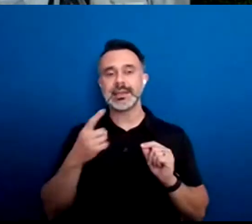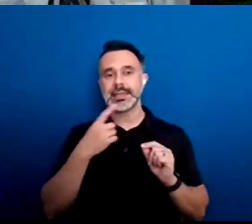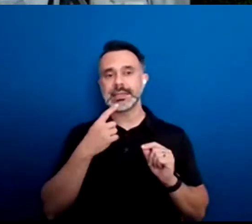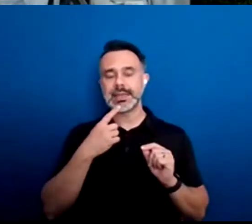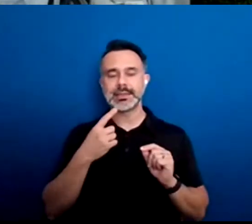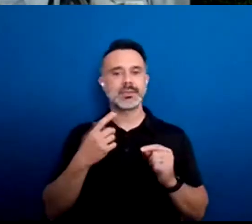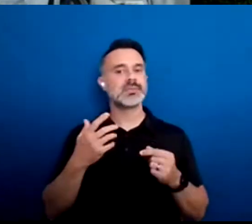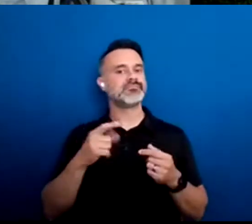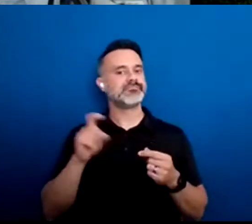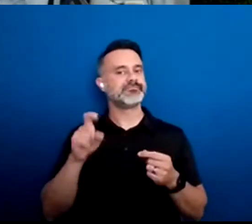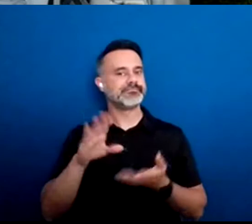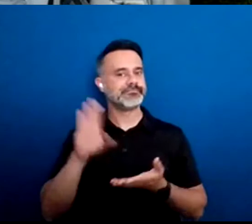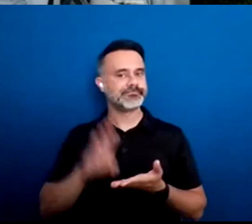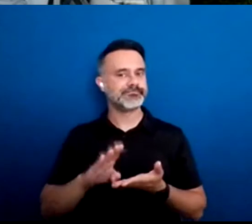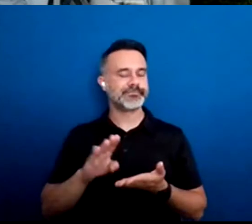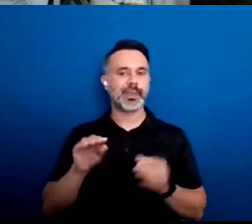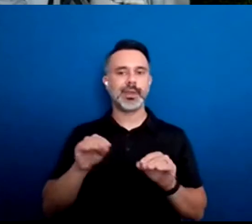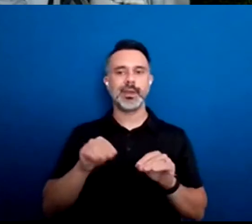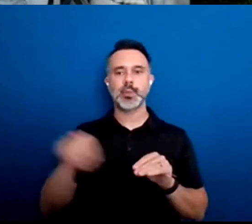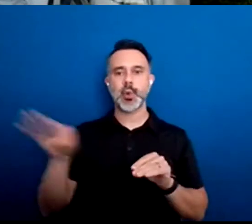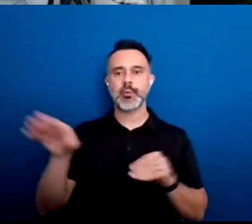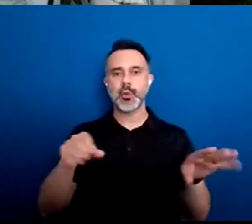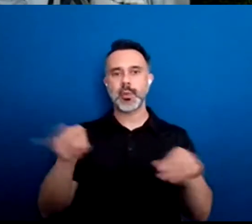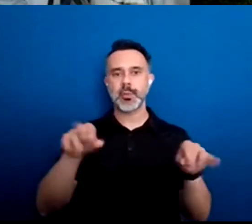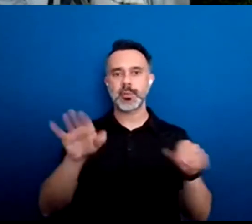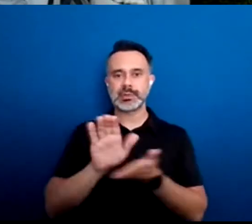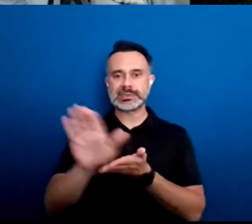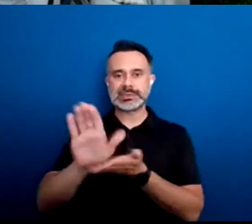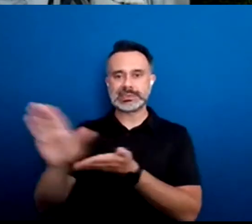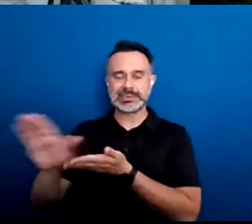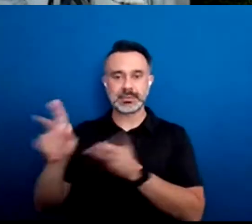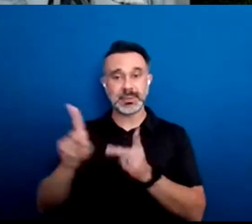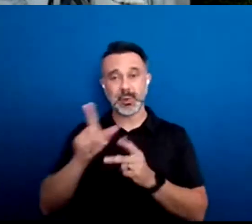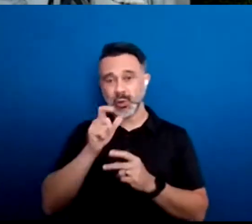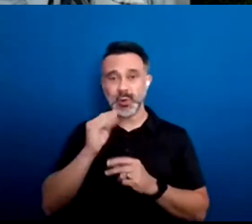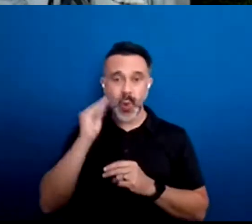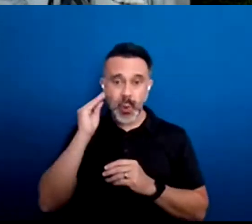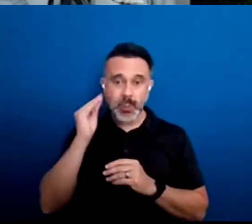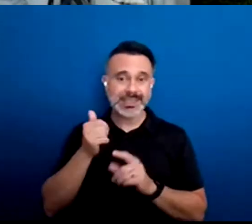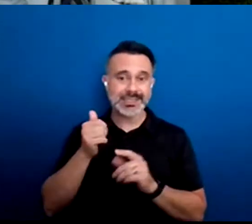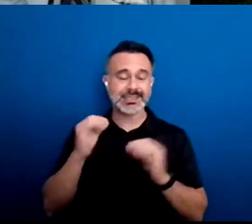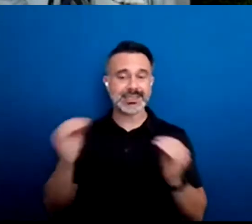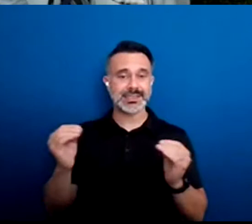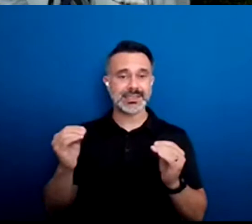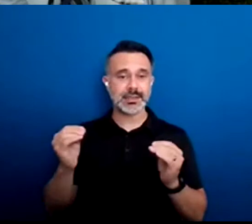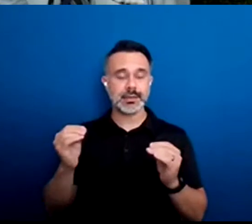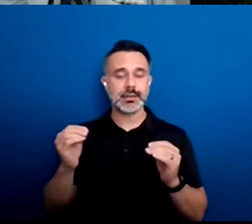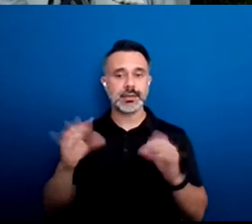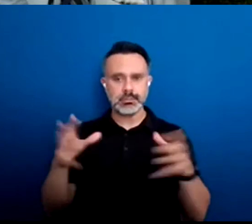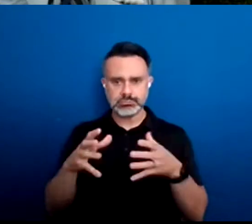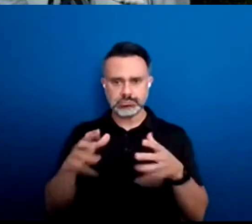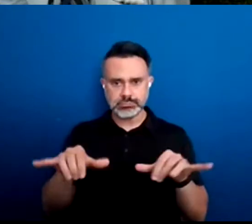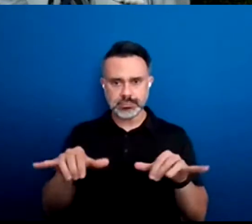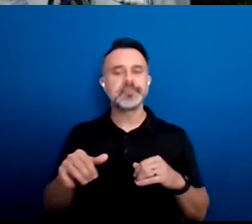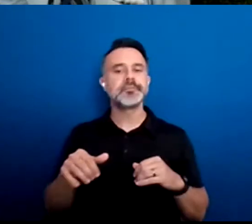minimize movement of people who are unhoused or homeless, we were able to get more services to